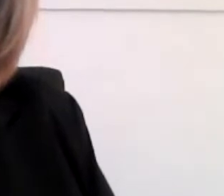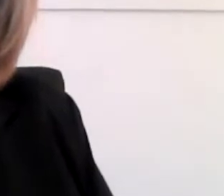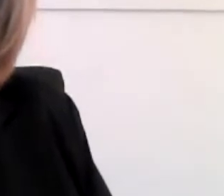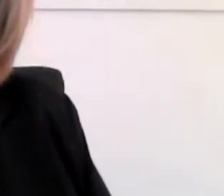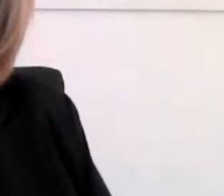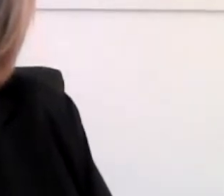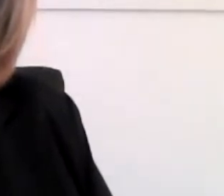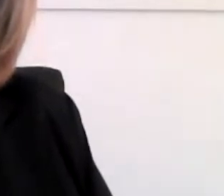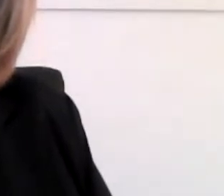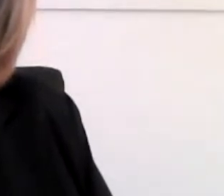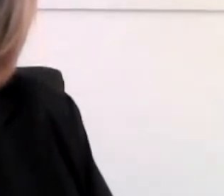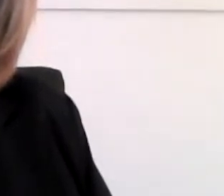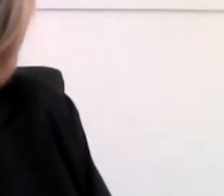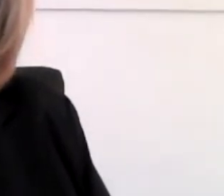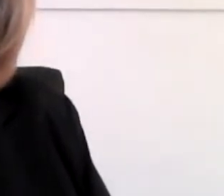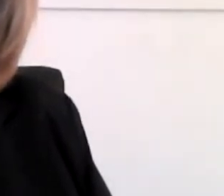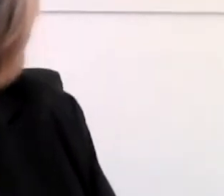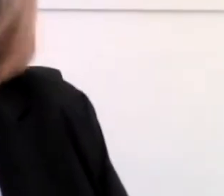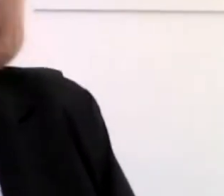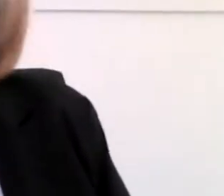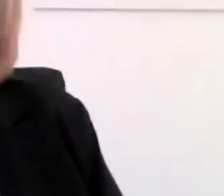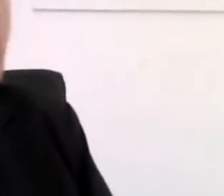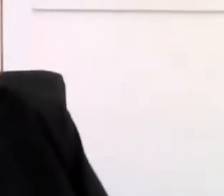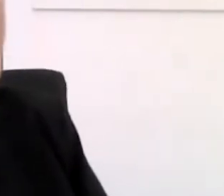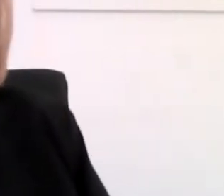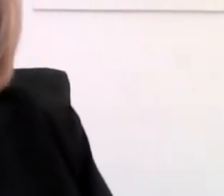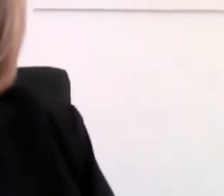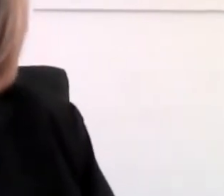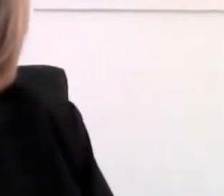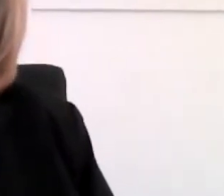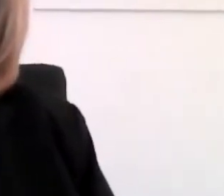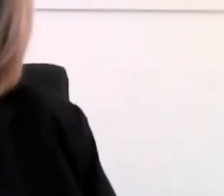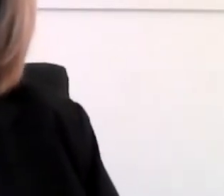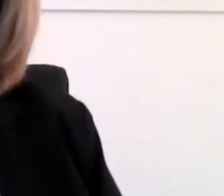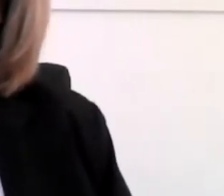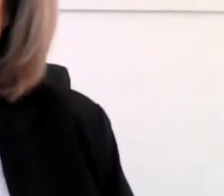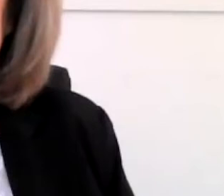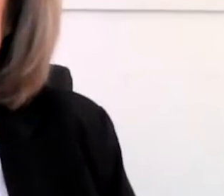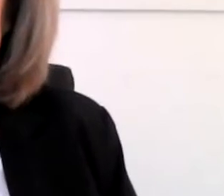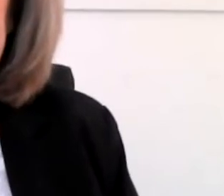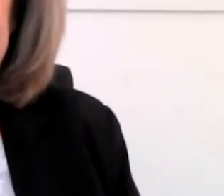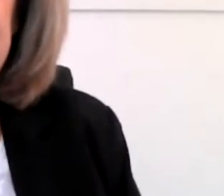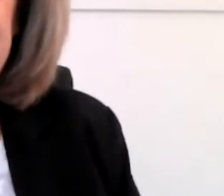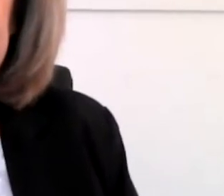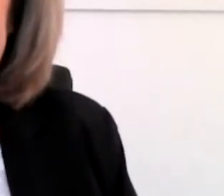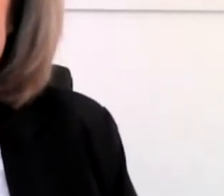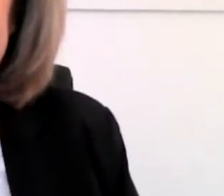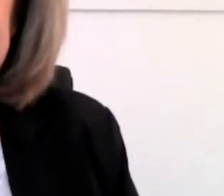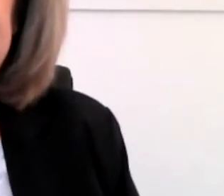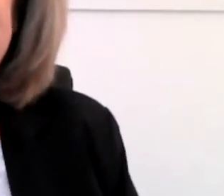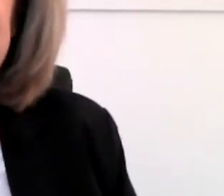bit longer this morning, right? You're not leaving right away. No. So I think we'll shift to a